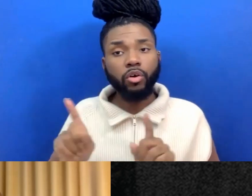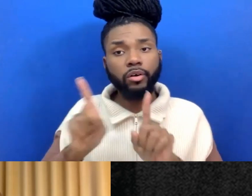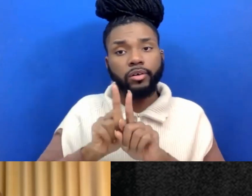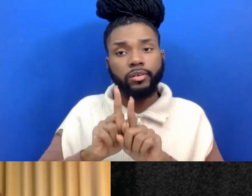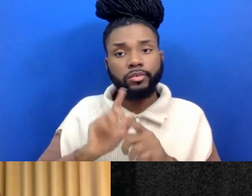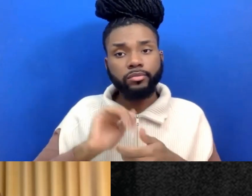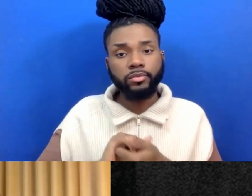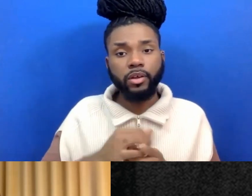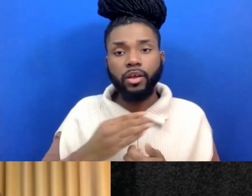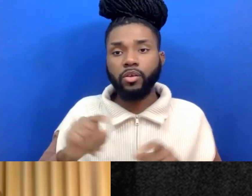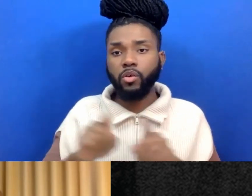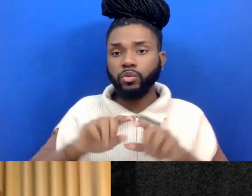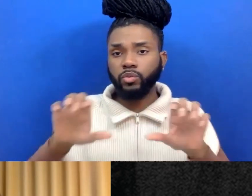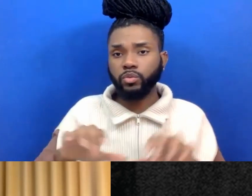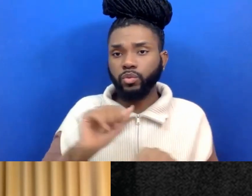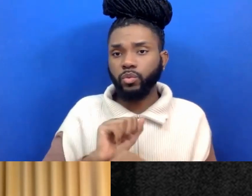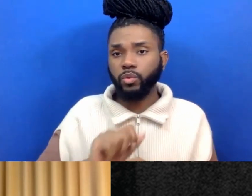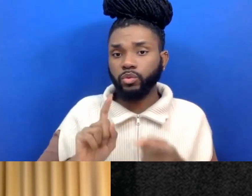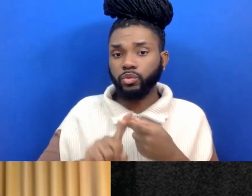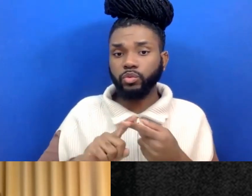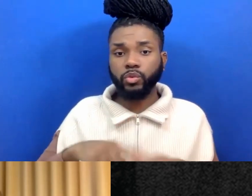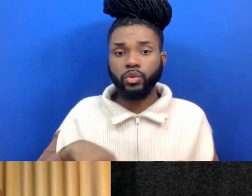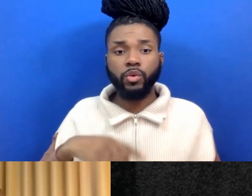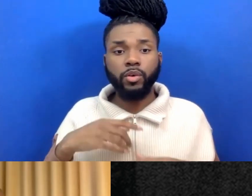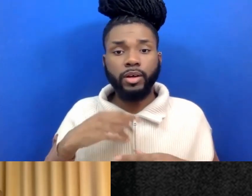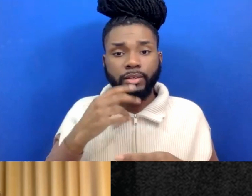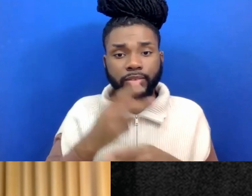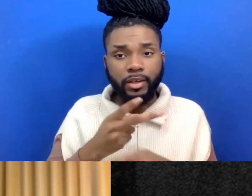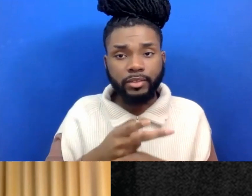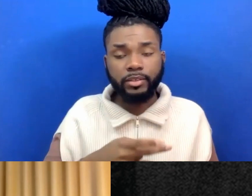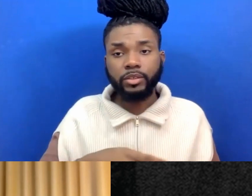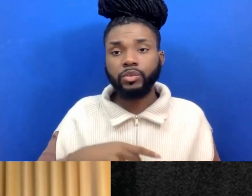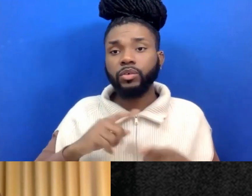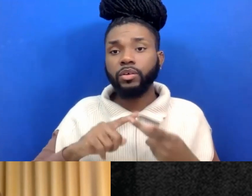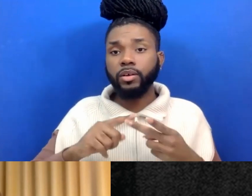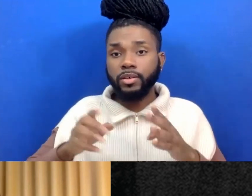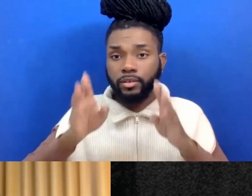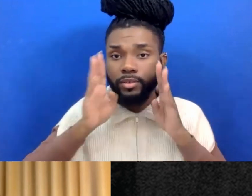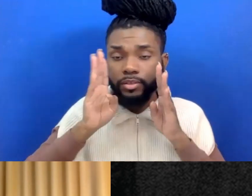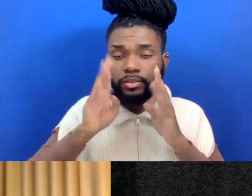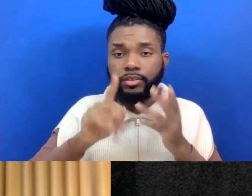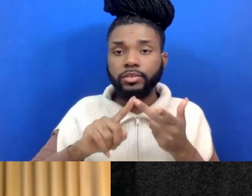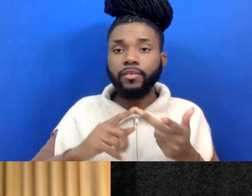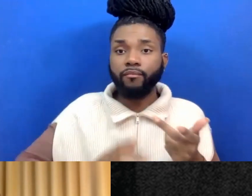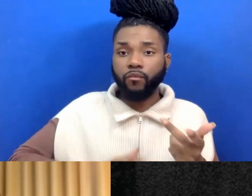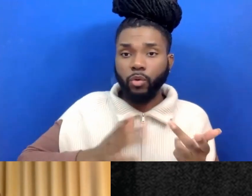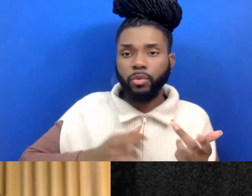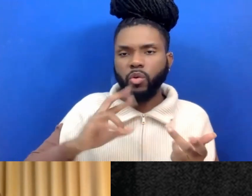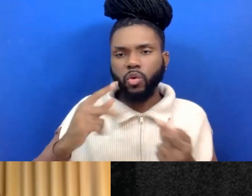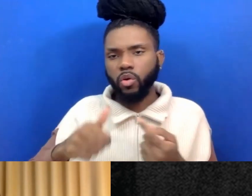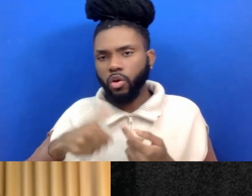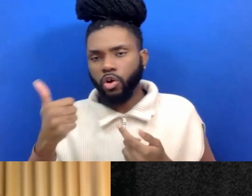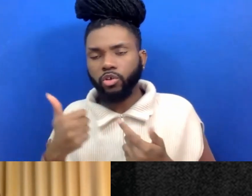and to do the work of attending to, being attentive to, formally and otherwise challenging